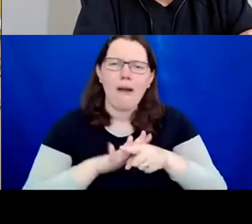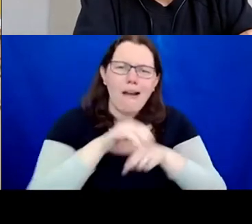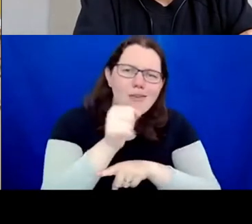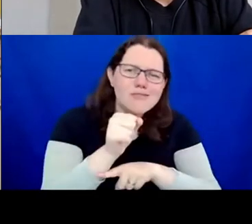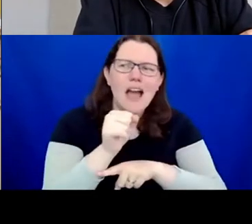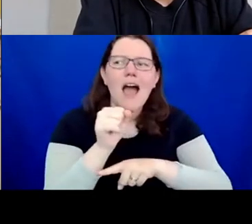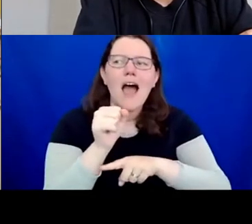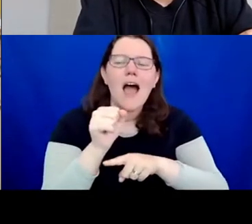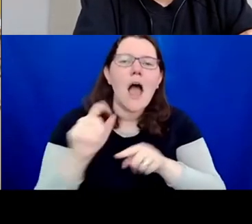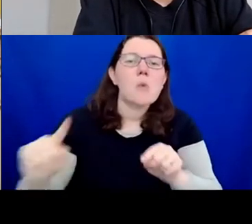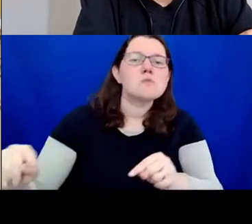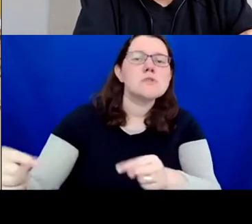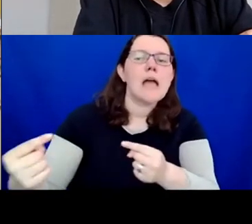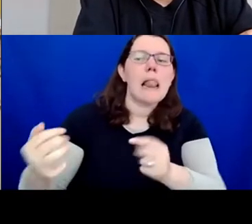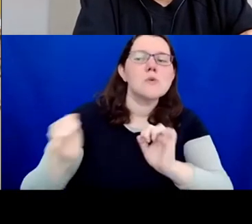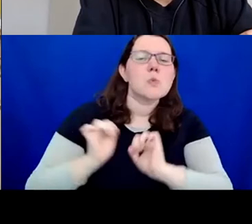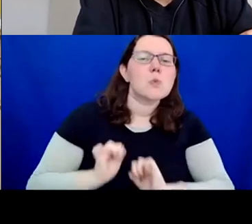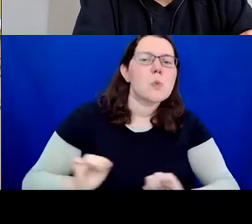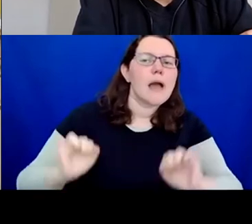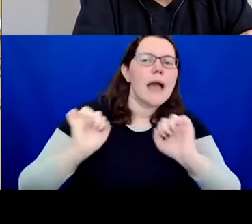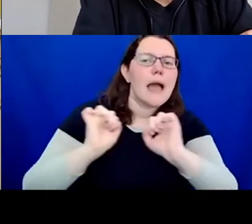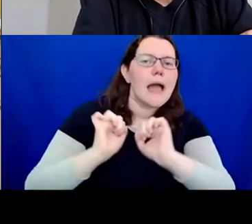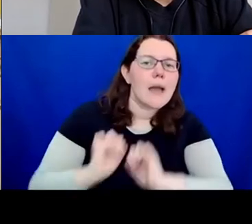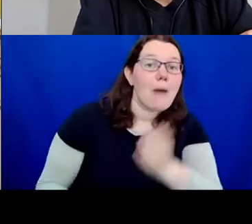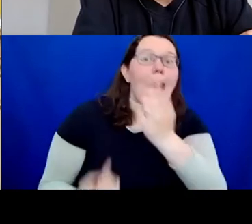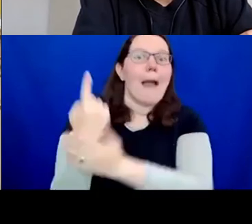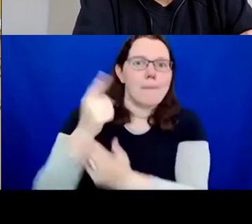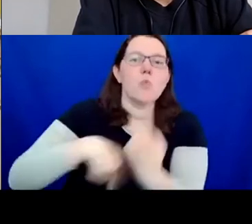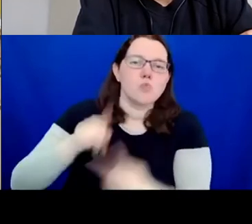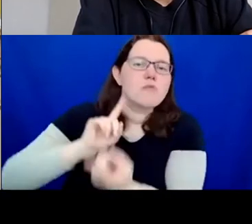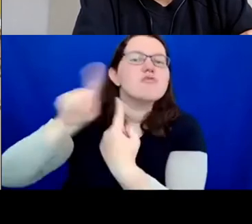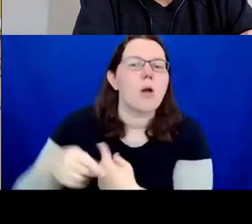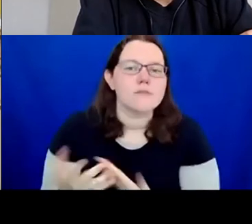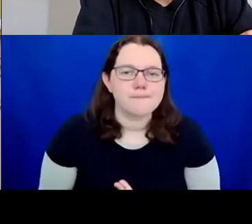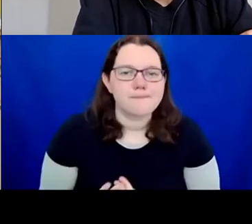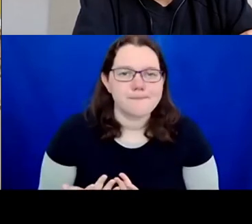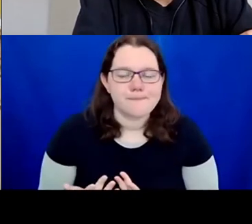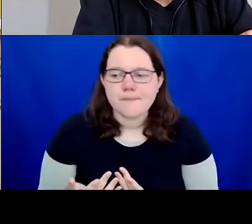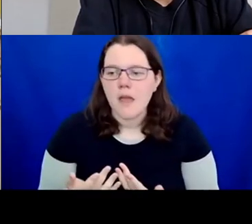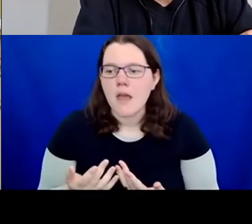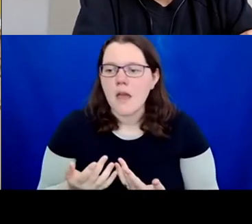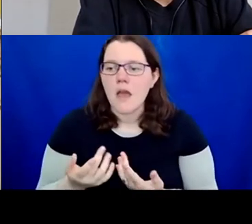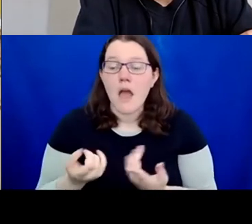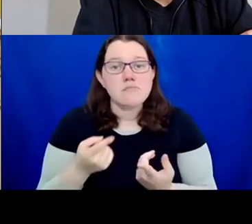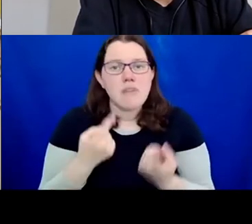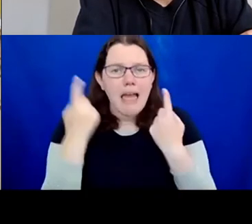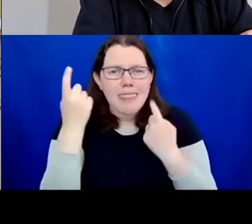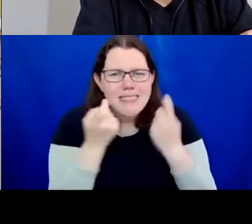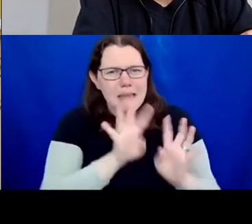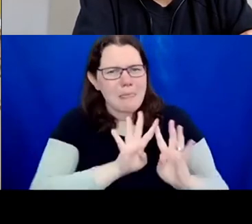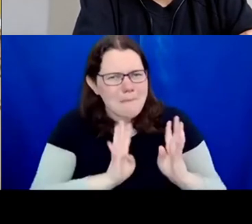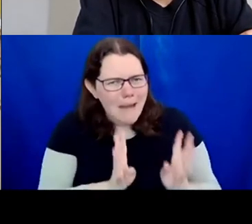and then responding to them. And what I hear from my fellow panelists is a need to flip that, to